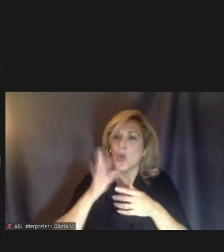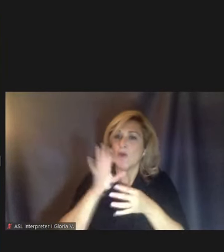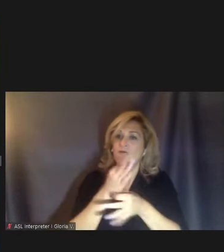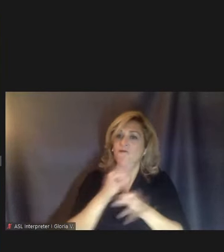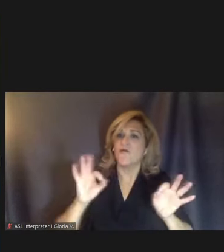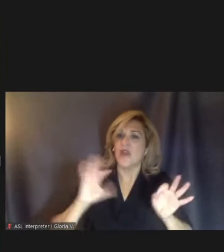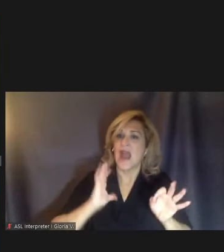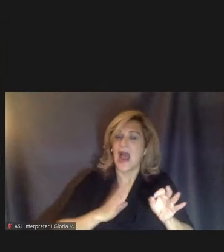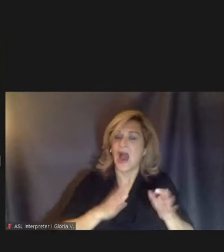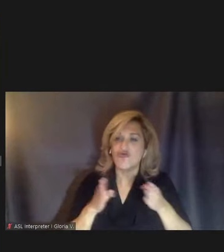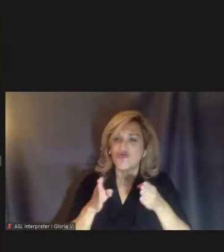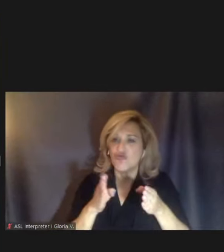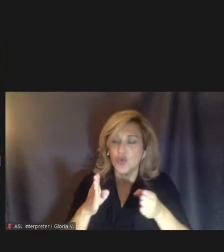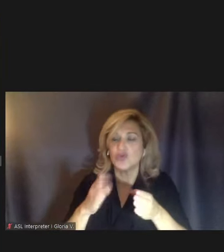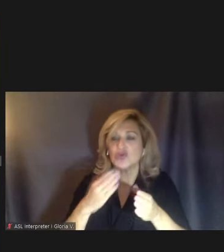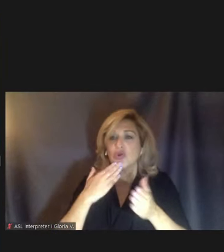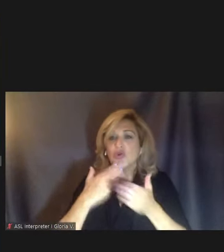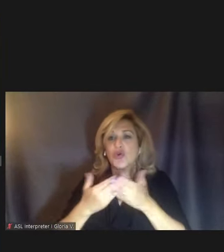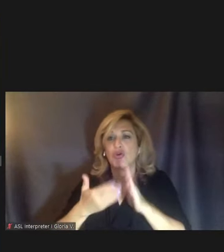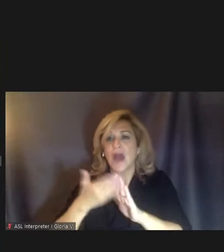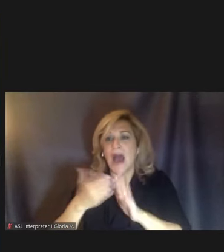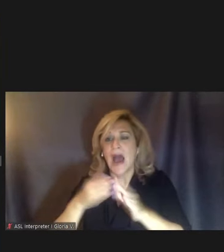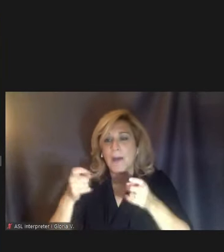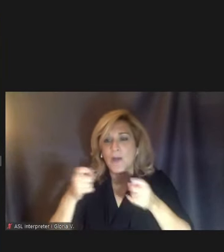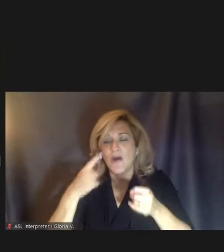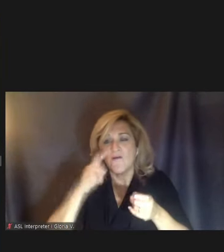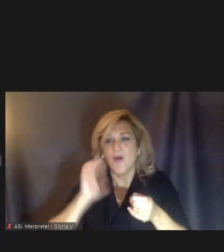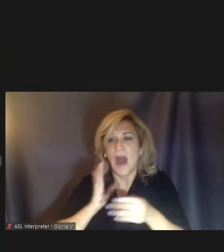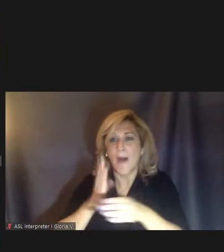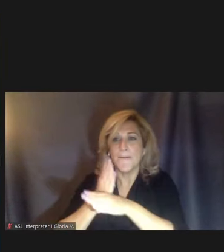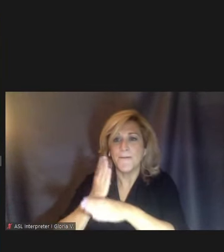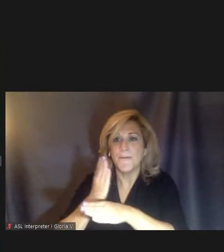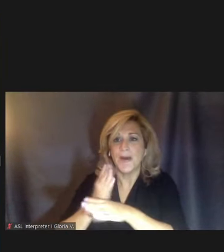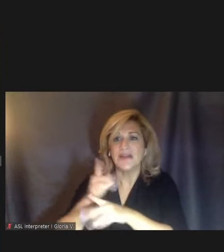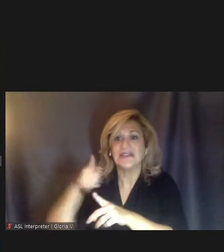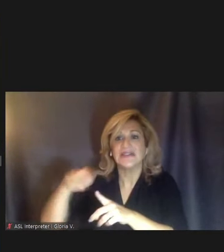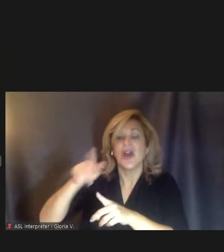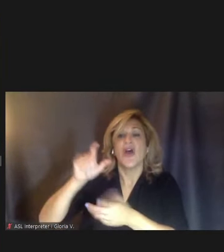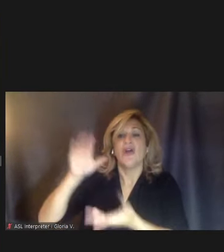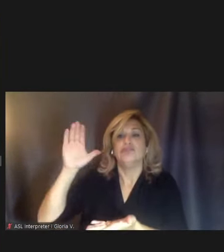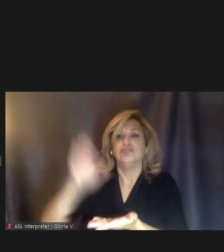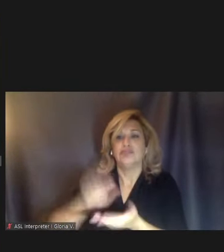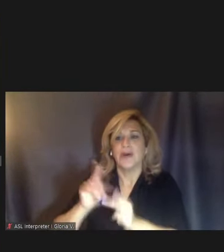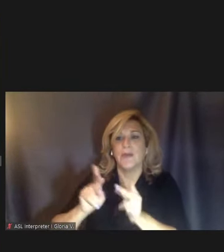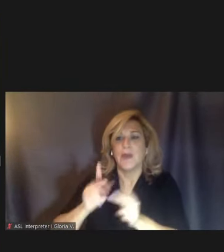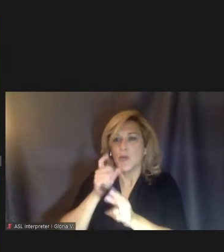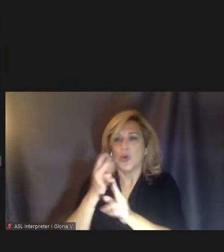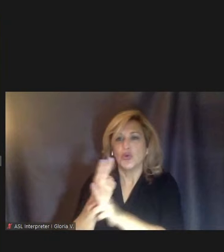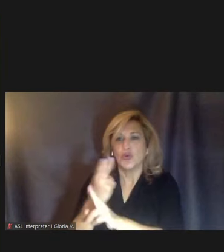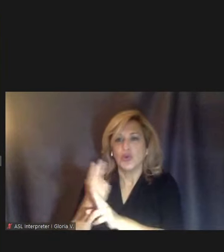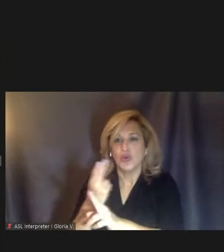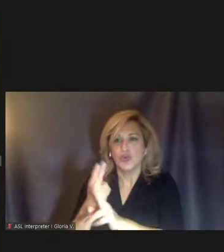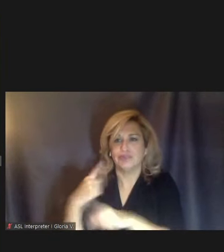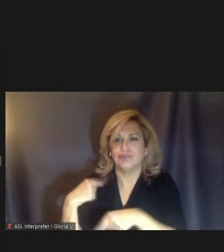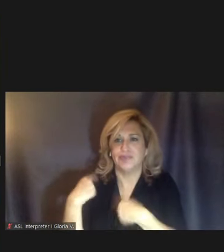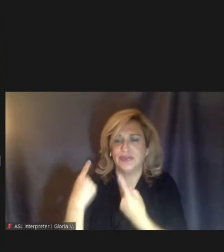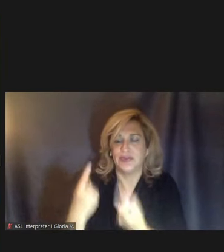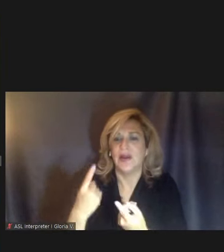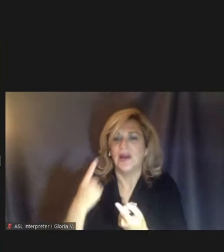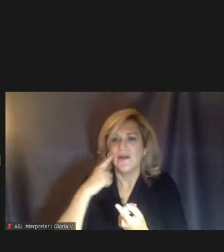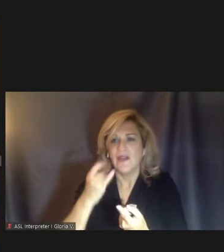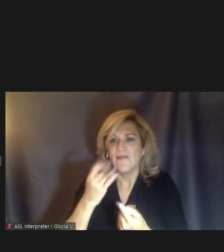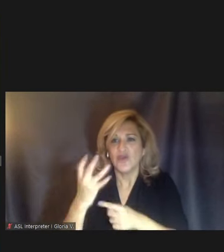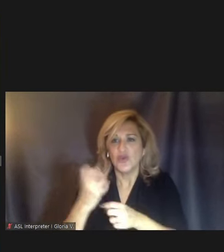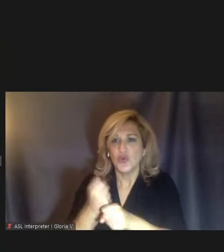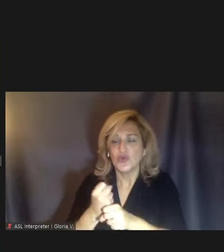our buses, which have been dropping in ridership consistently for the past few years, provide